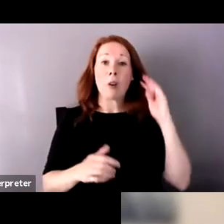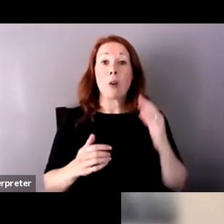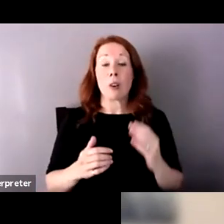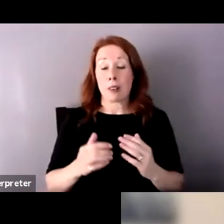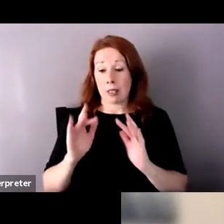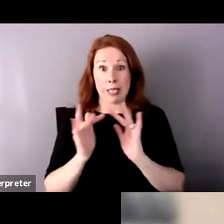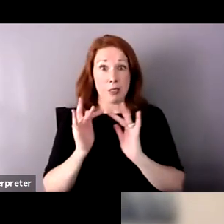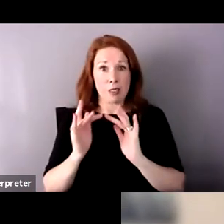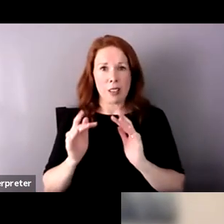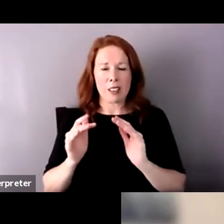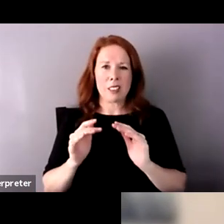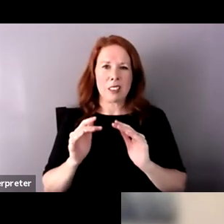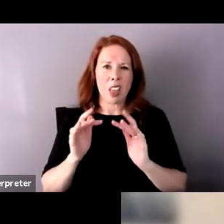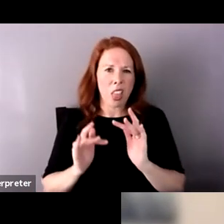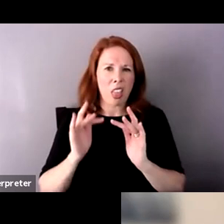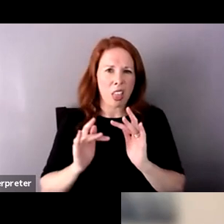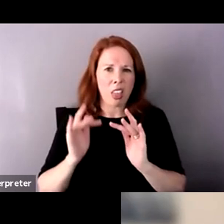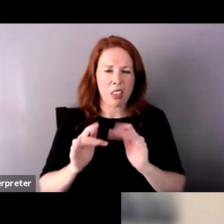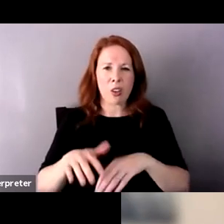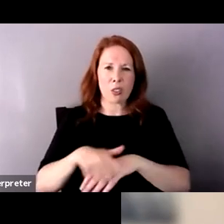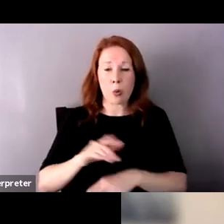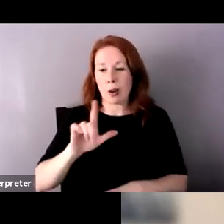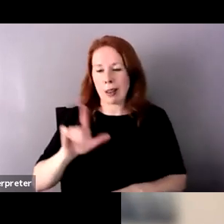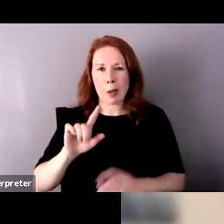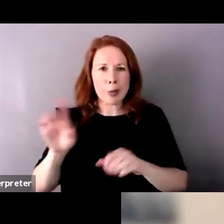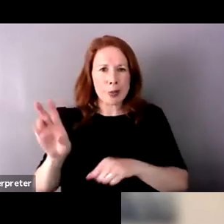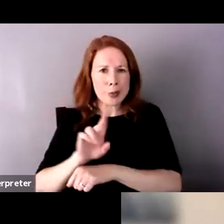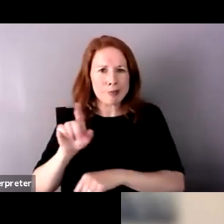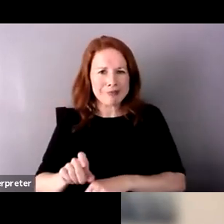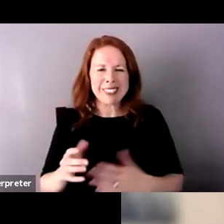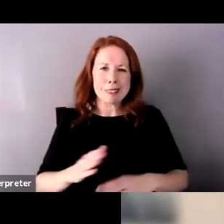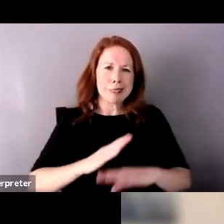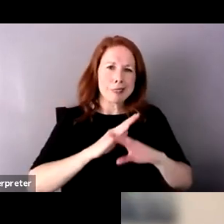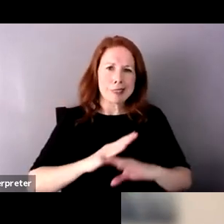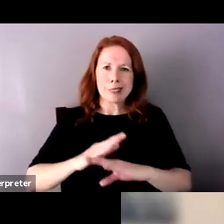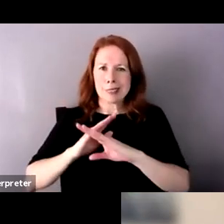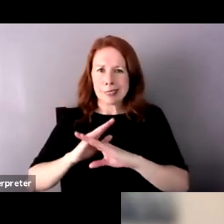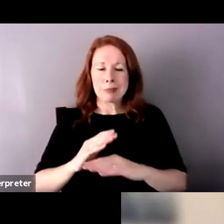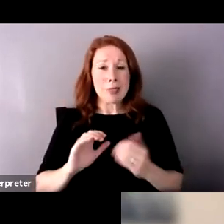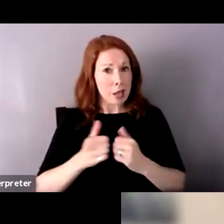access? Maybe it's slow, or maybe they have to use the library and that type of thing.